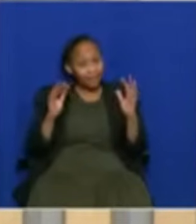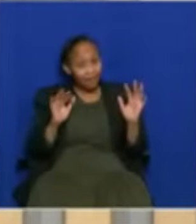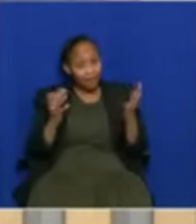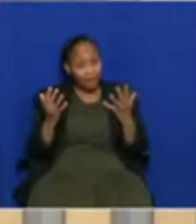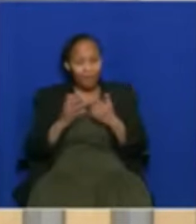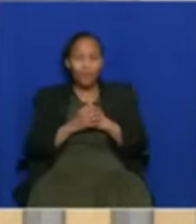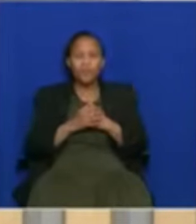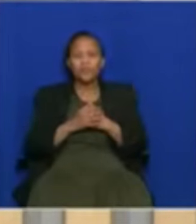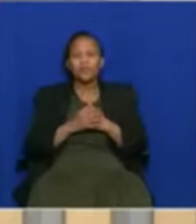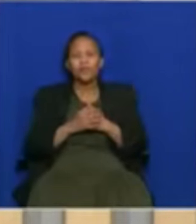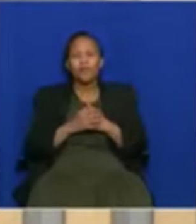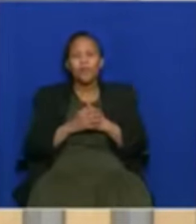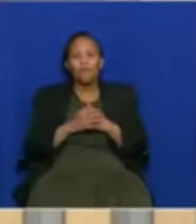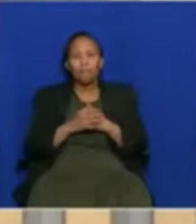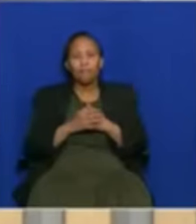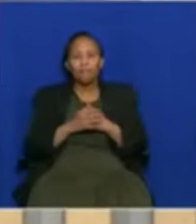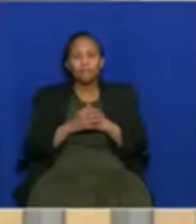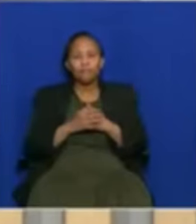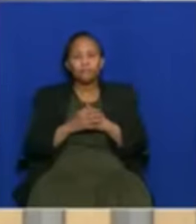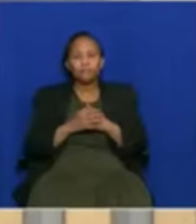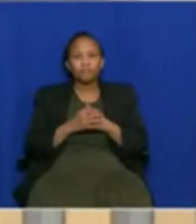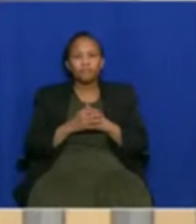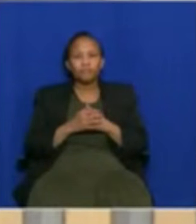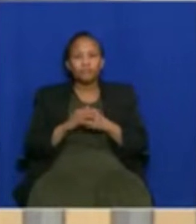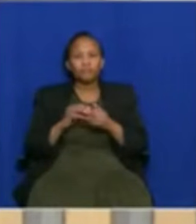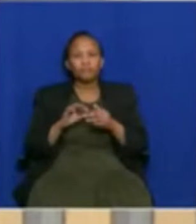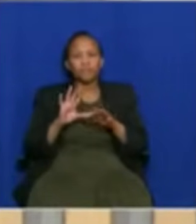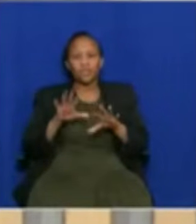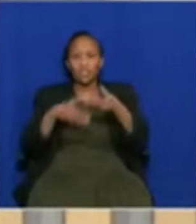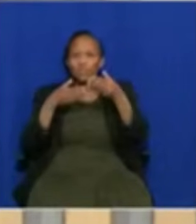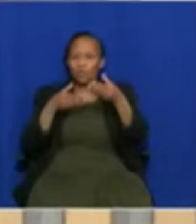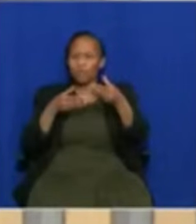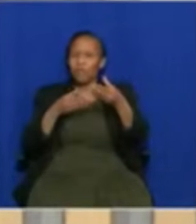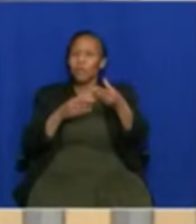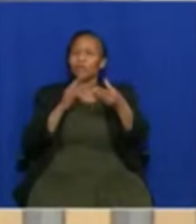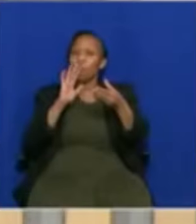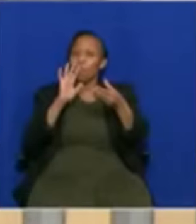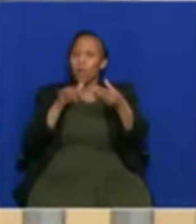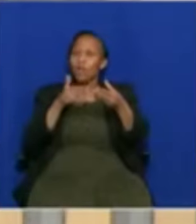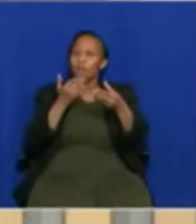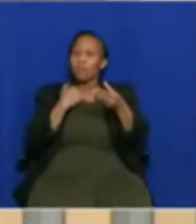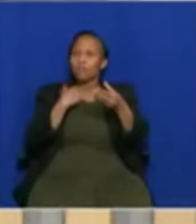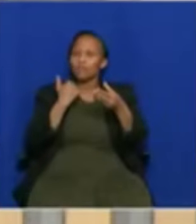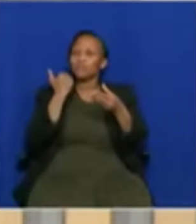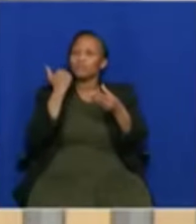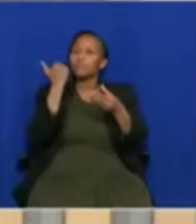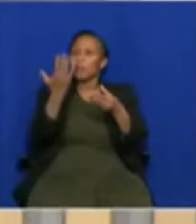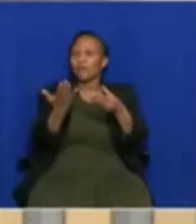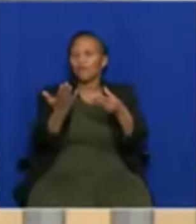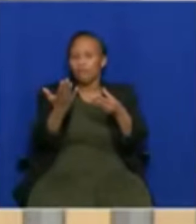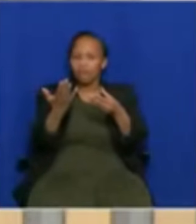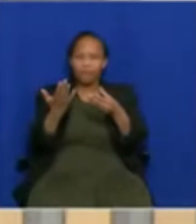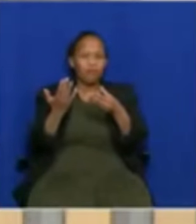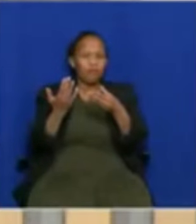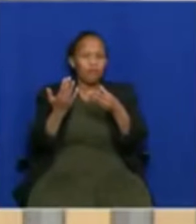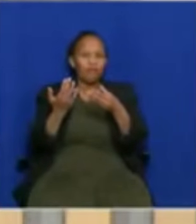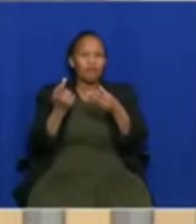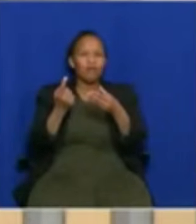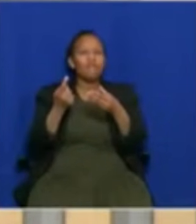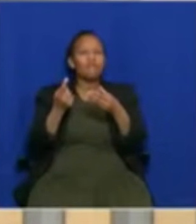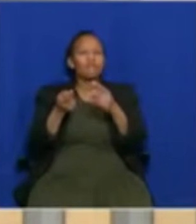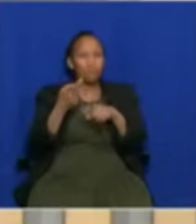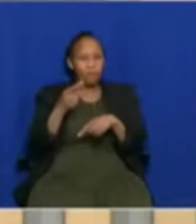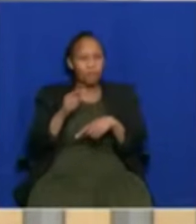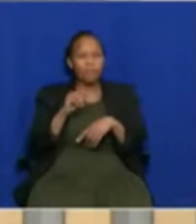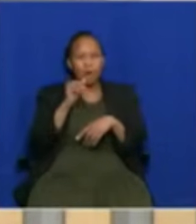the documents from crime intelligence on the TSSU post,